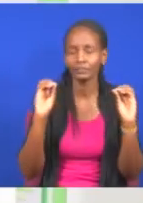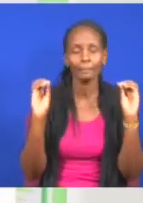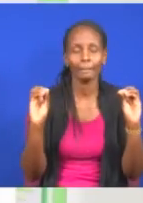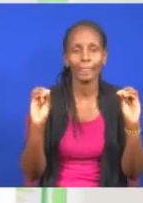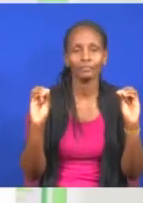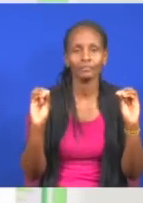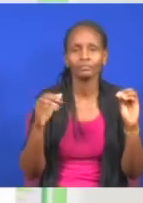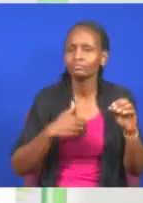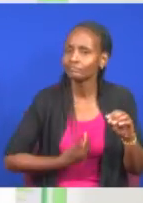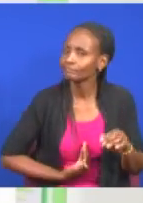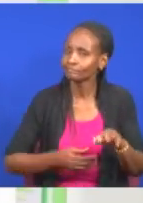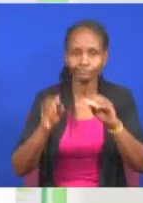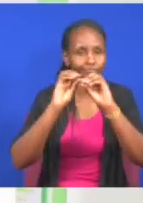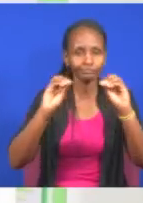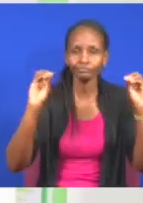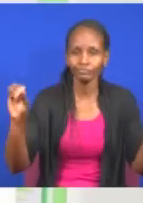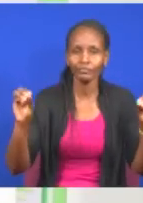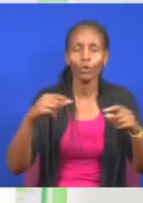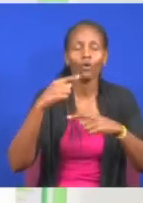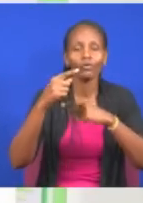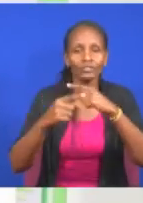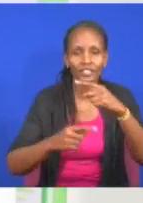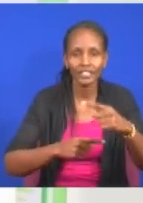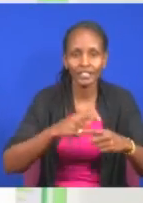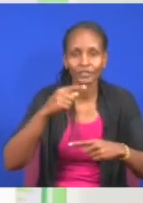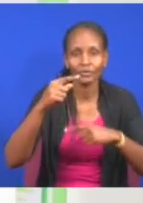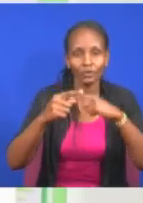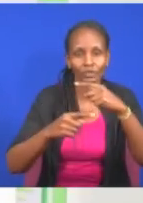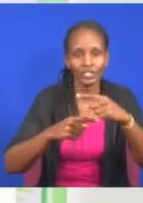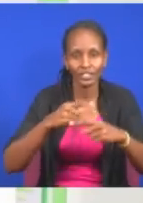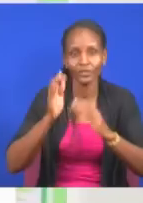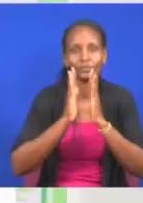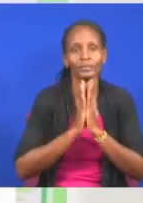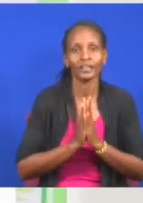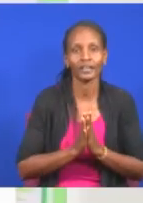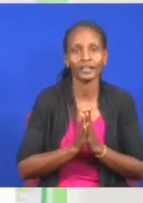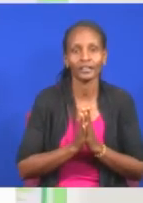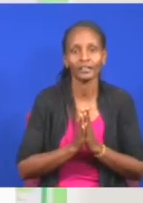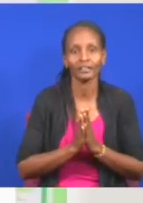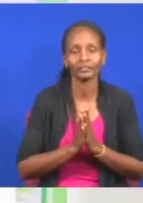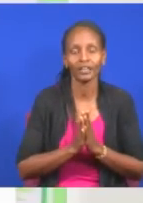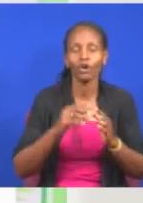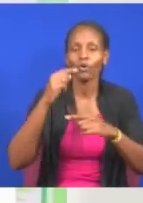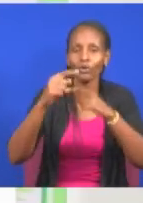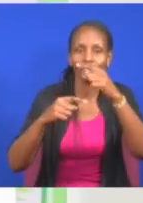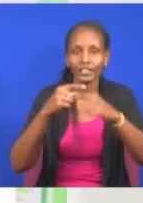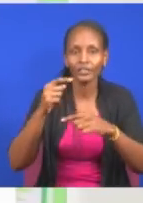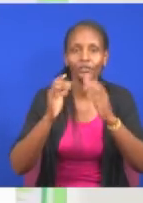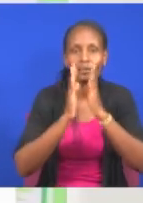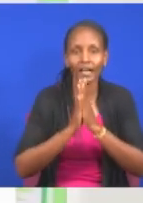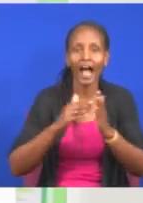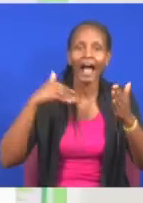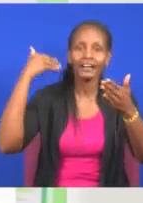not get tired. We should continue praying. We should do what? Continue praying until